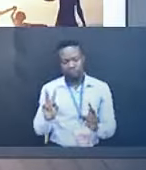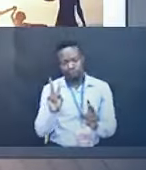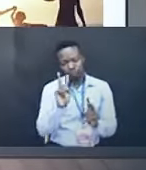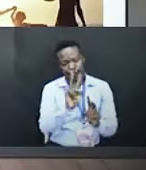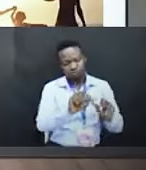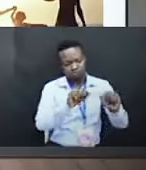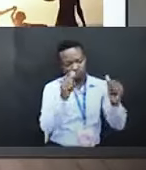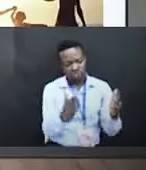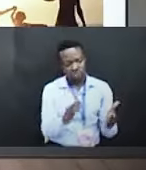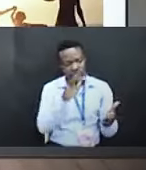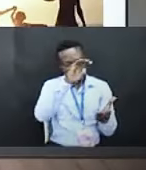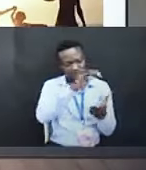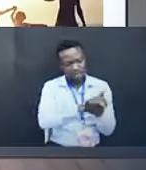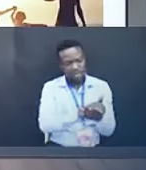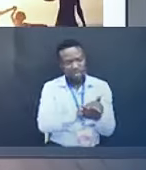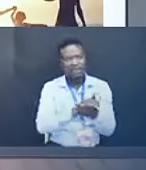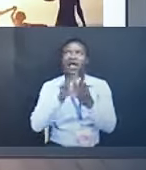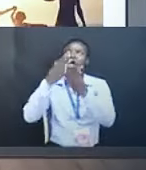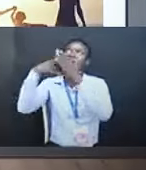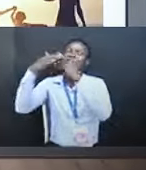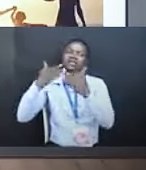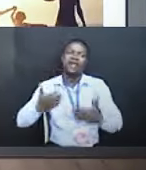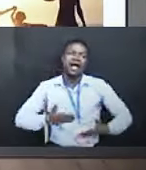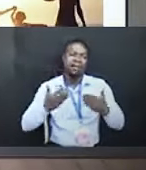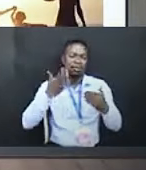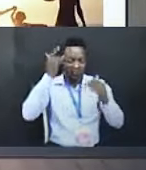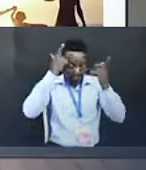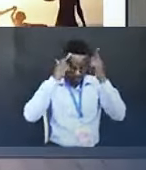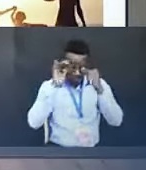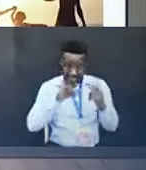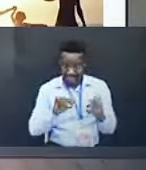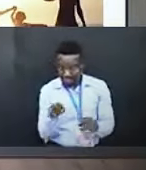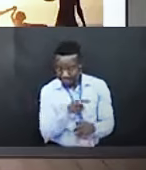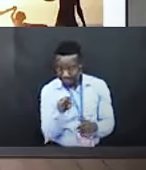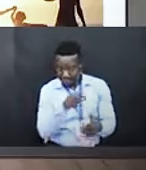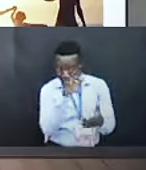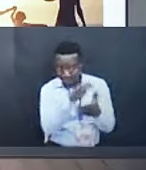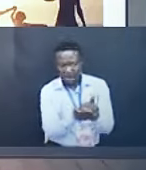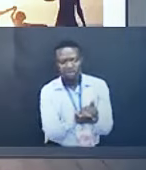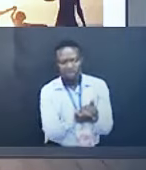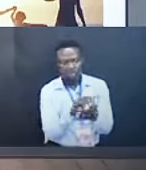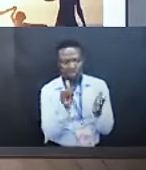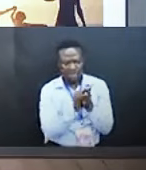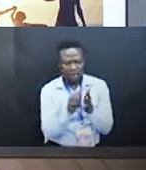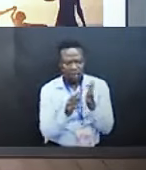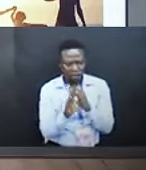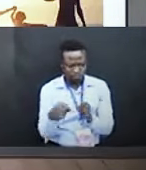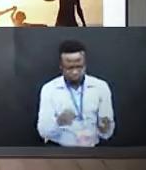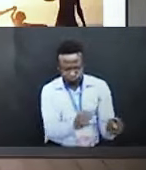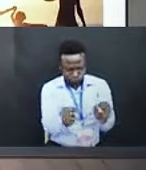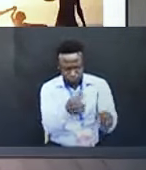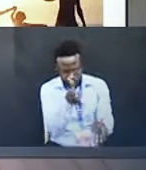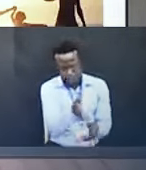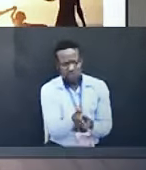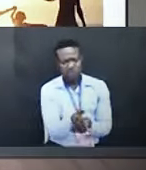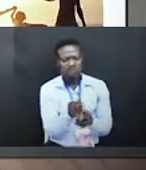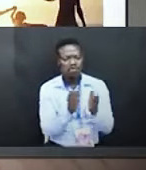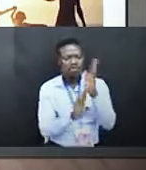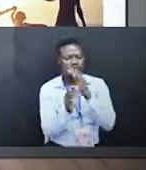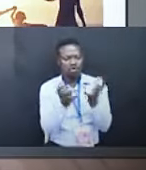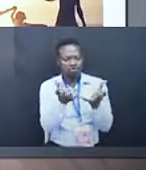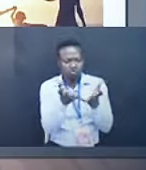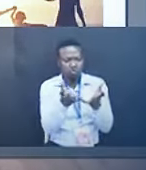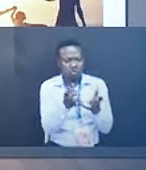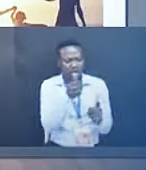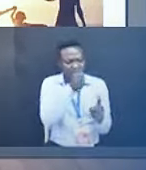rejoices because their union is strategic, and God expects godliness and godly